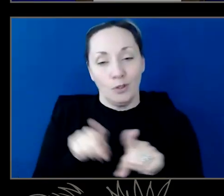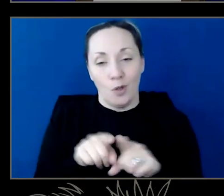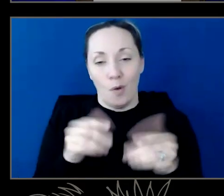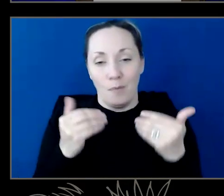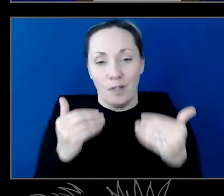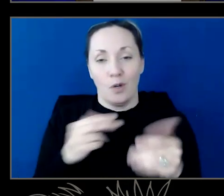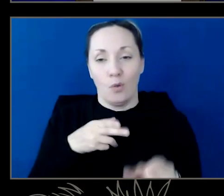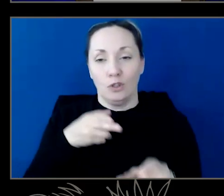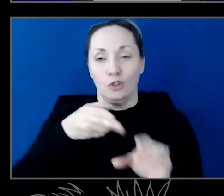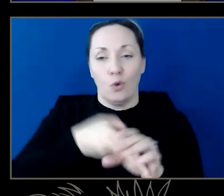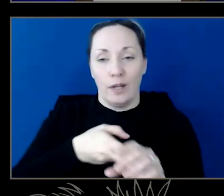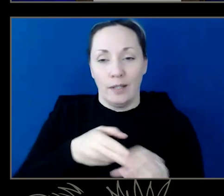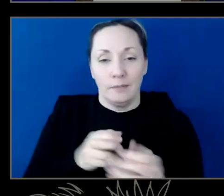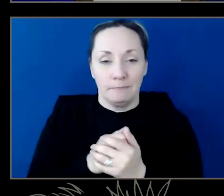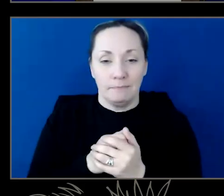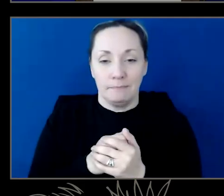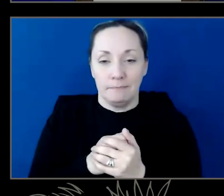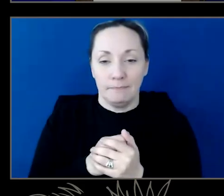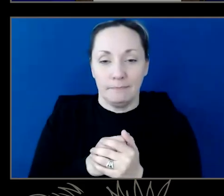and join here.